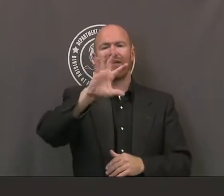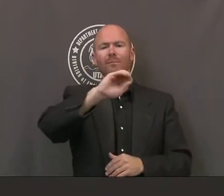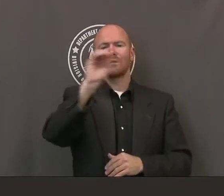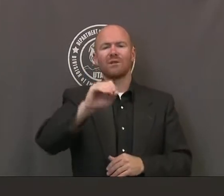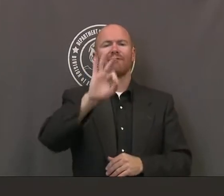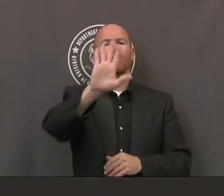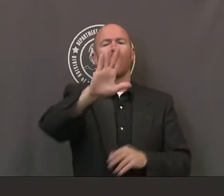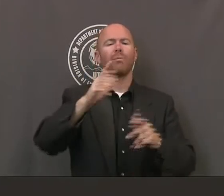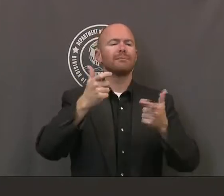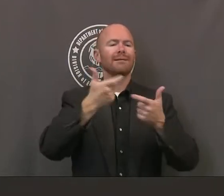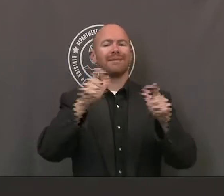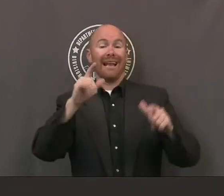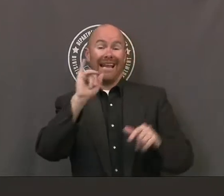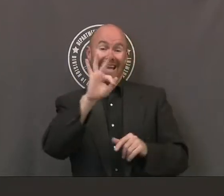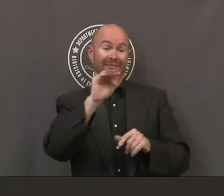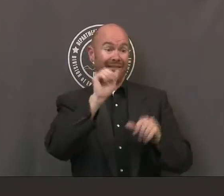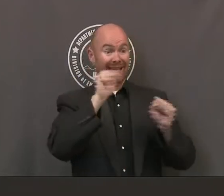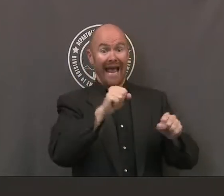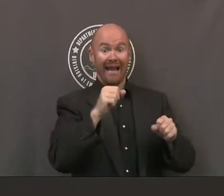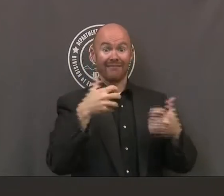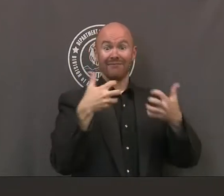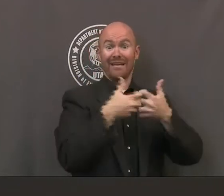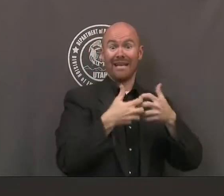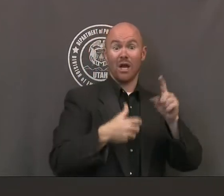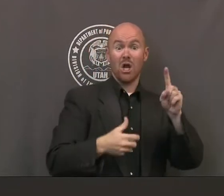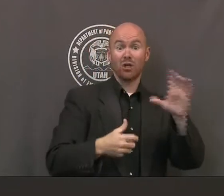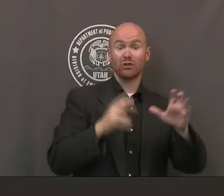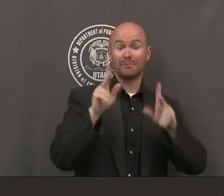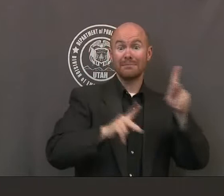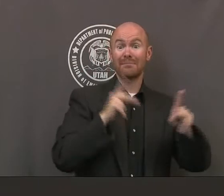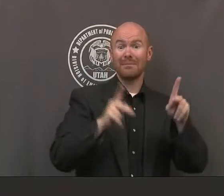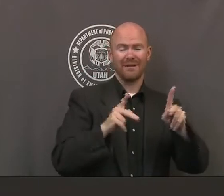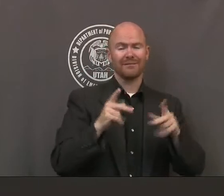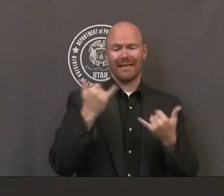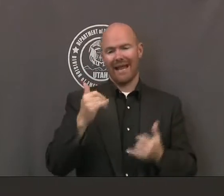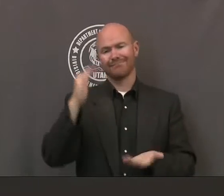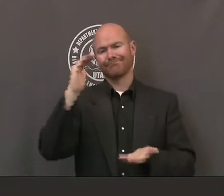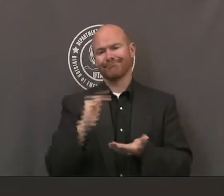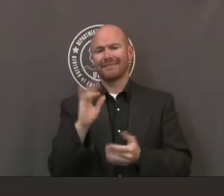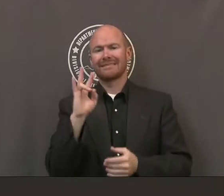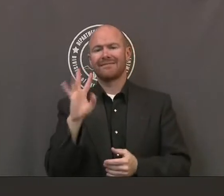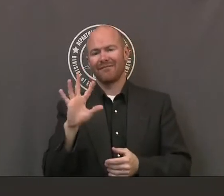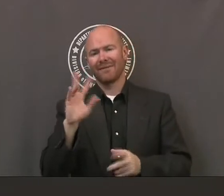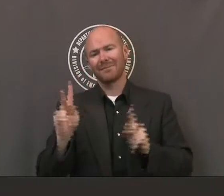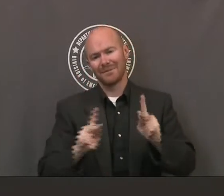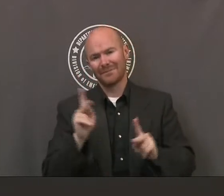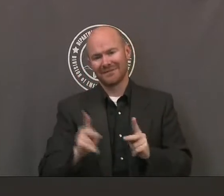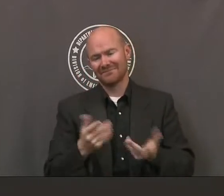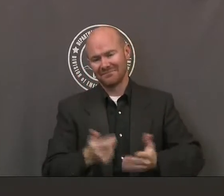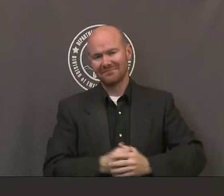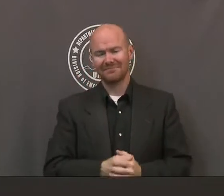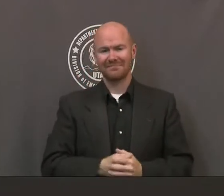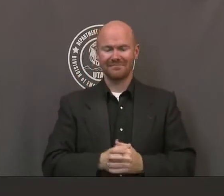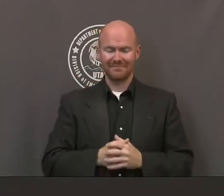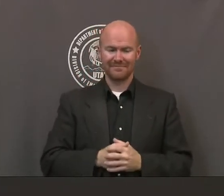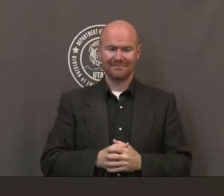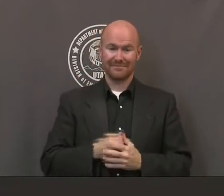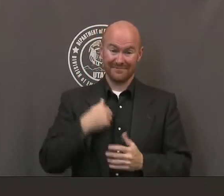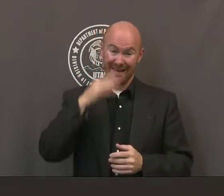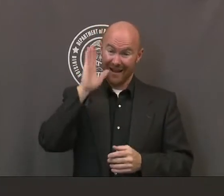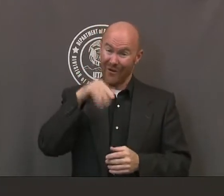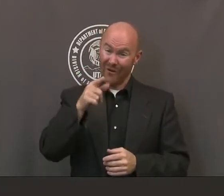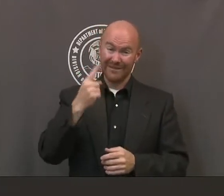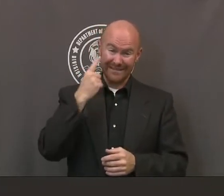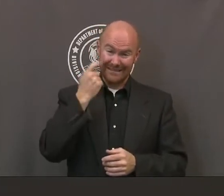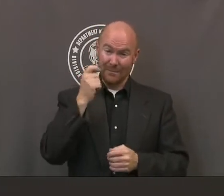capacity in bars, and patrons should wear a mask when intermingling with other parties. I know that sounds a